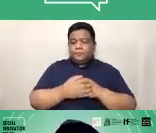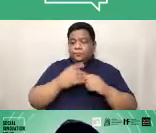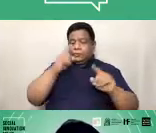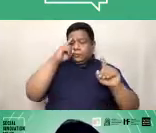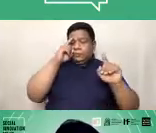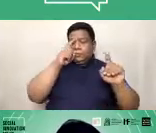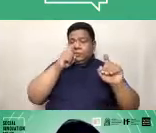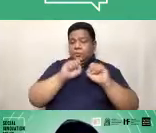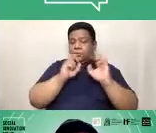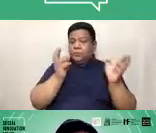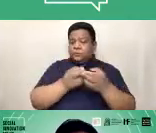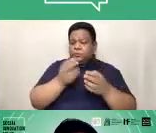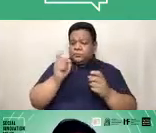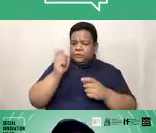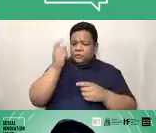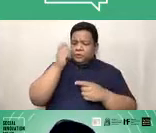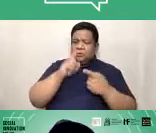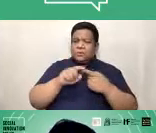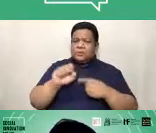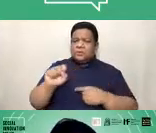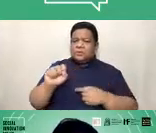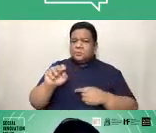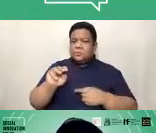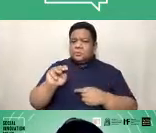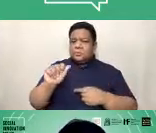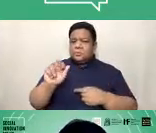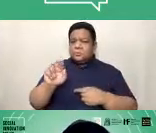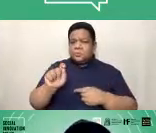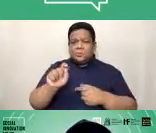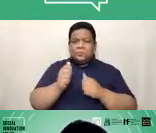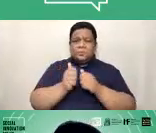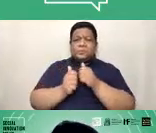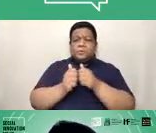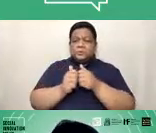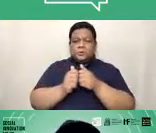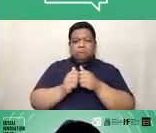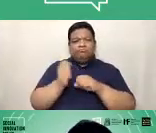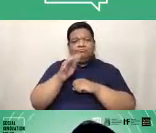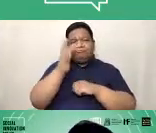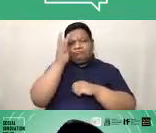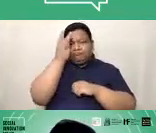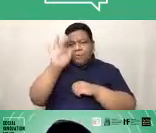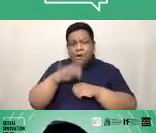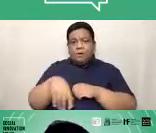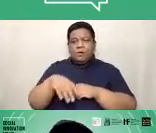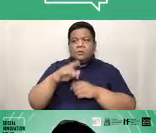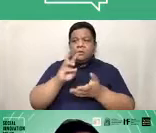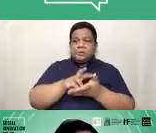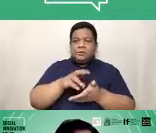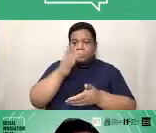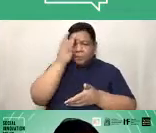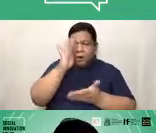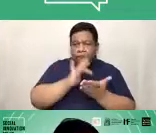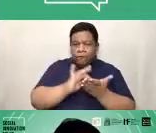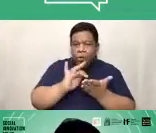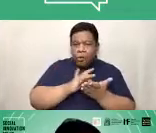we want to understand what does smart mean? We throw it a lot in our products, in smart cities, smartphones. What does